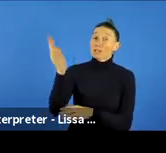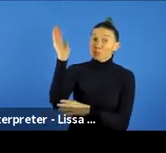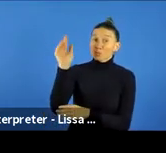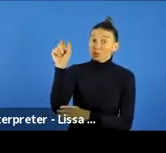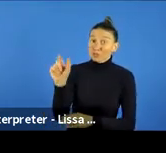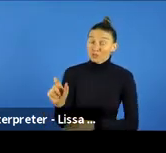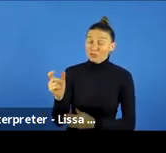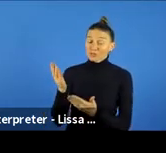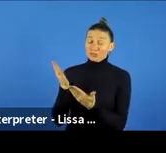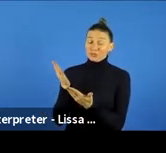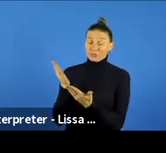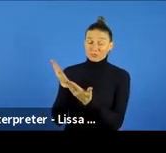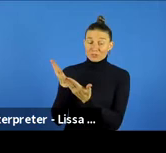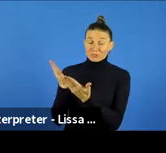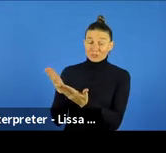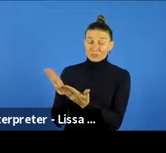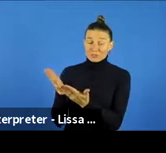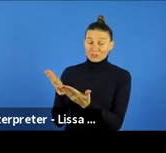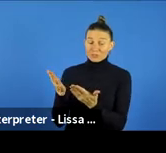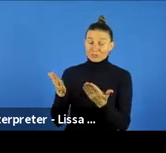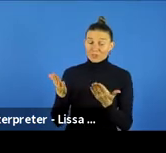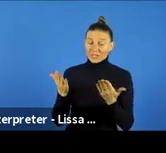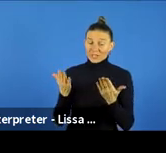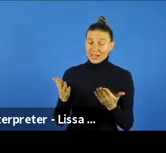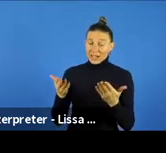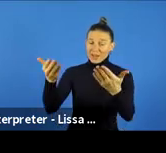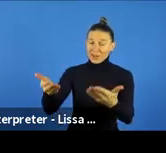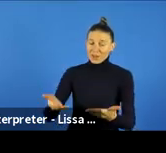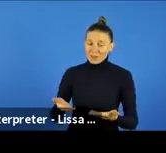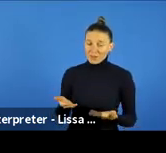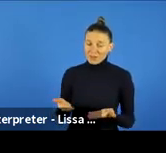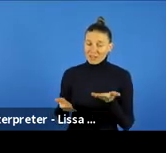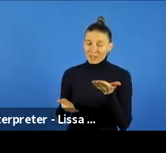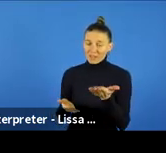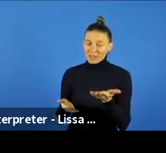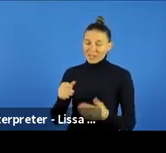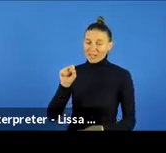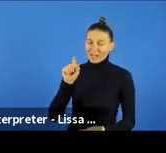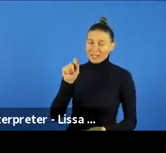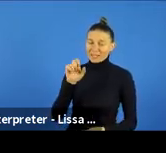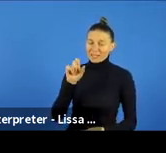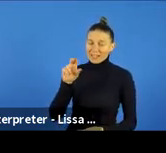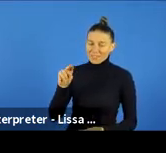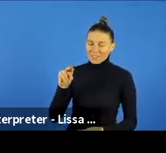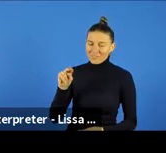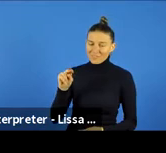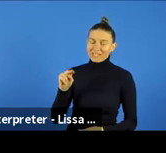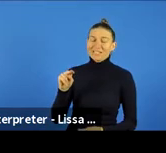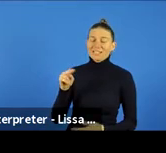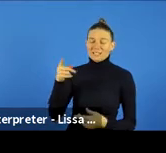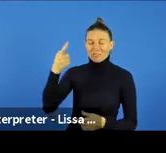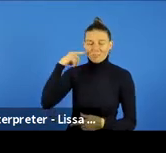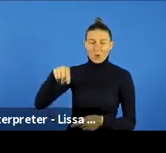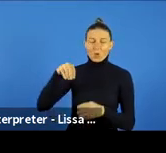So I would like to invite Mr. Stephen Helbing, he is the board member of the World InSign